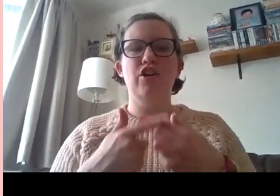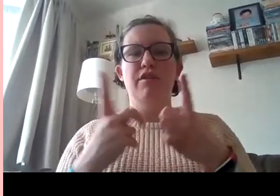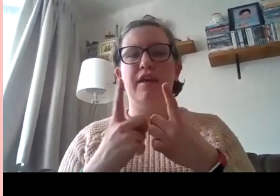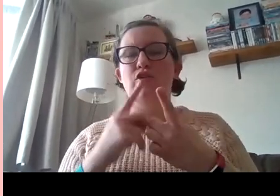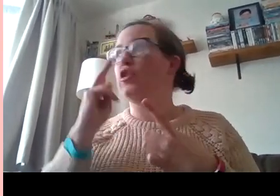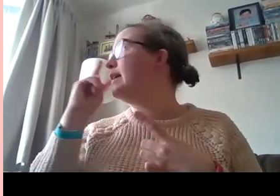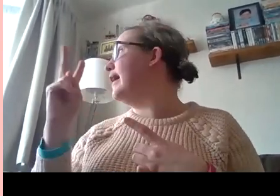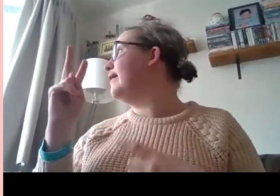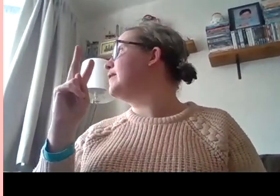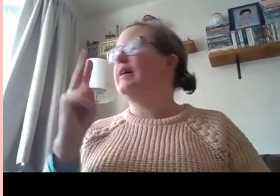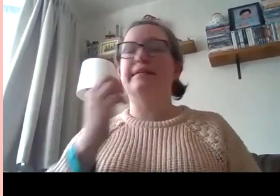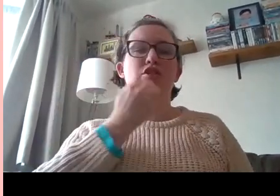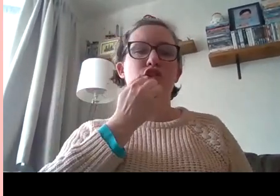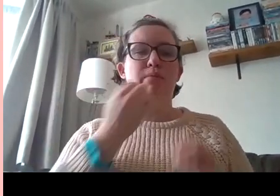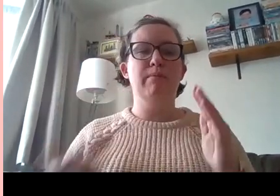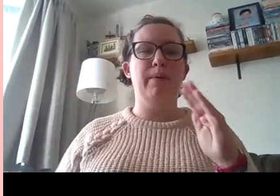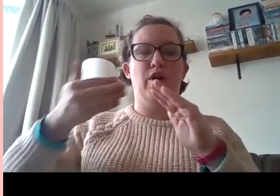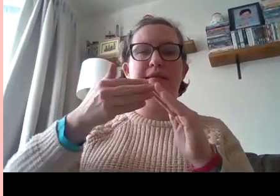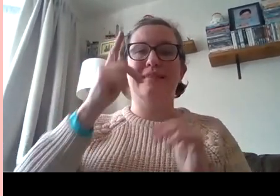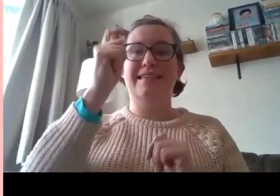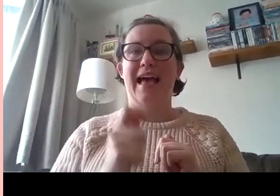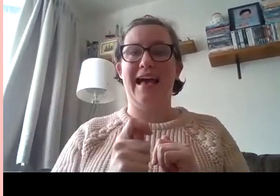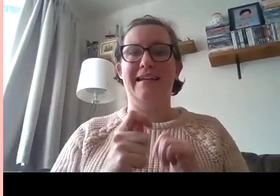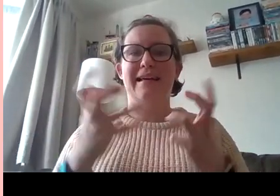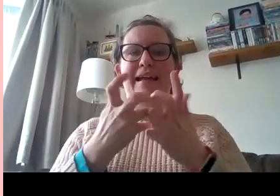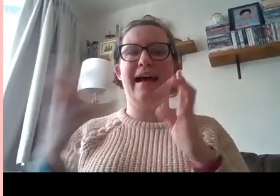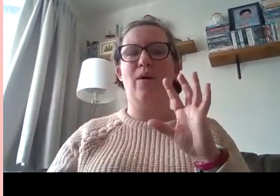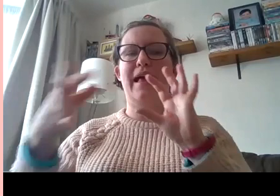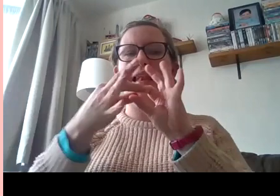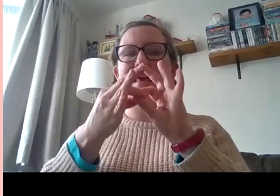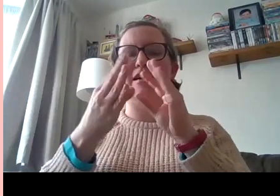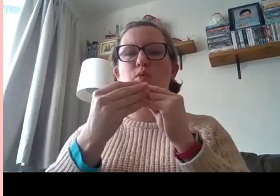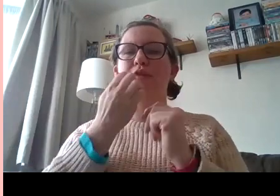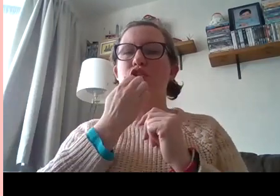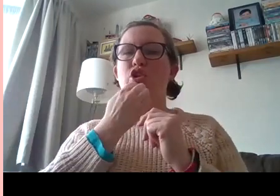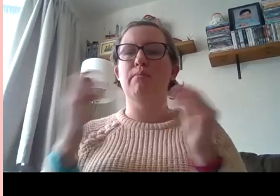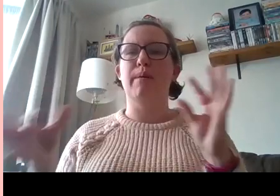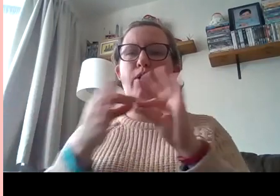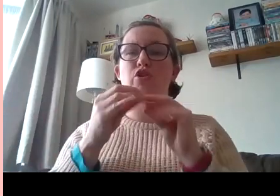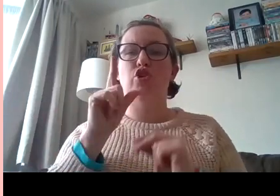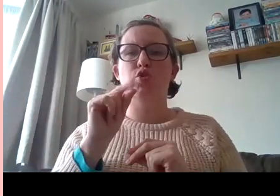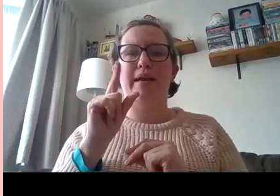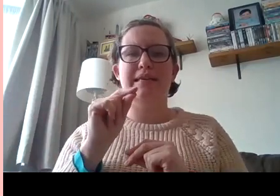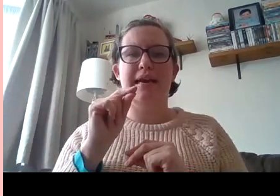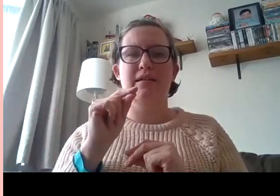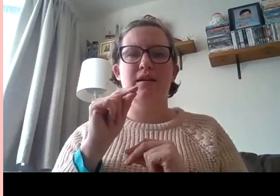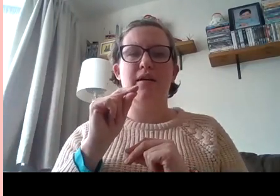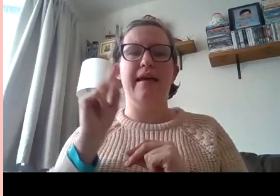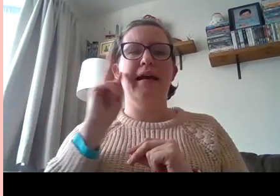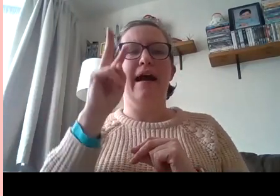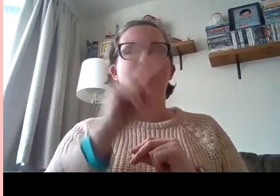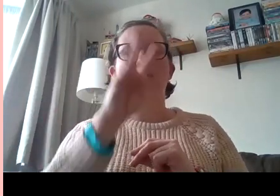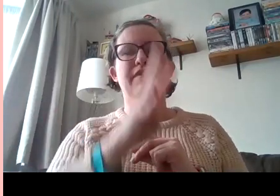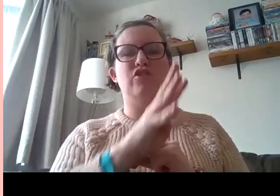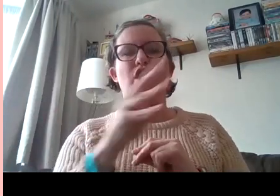Then another thing you're looking at is the number bonds to 10 and how they're linked with number bonds to 20,